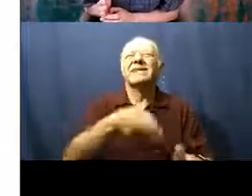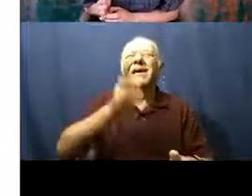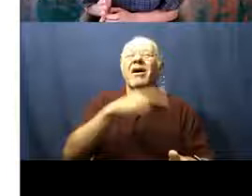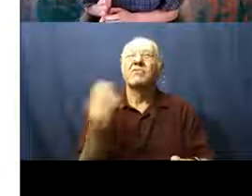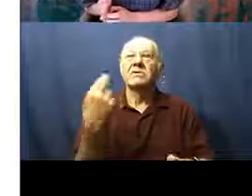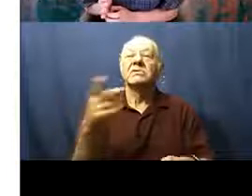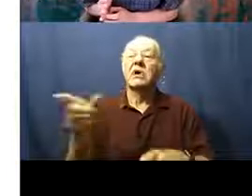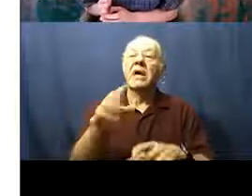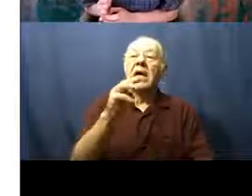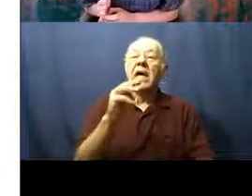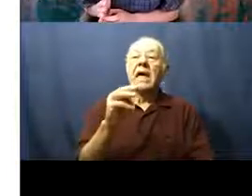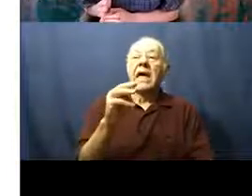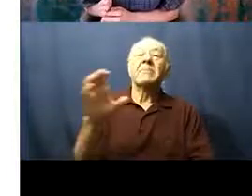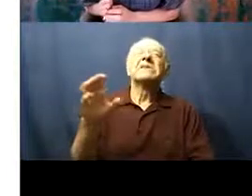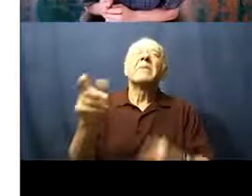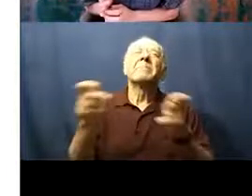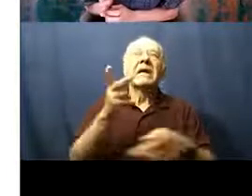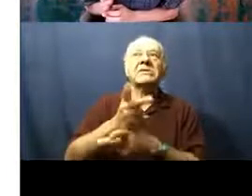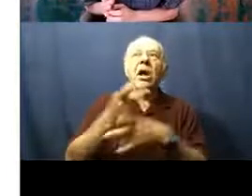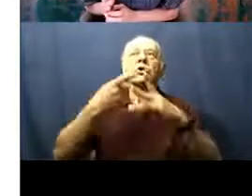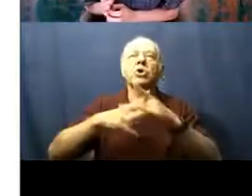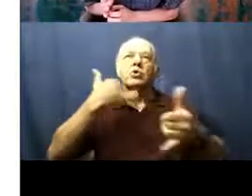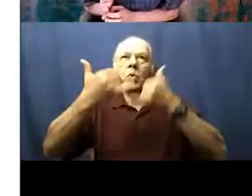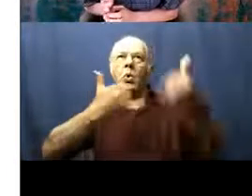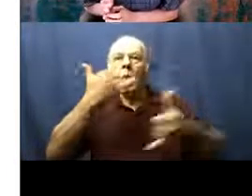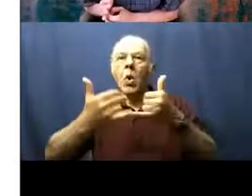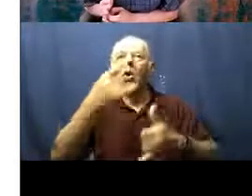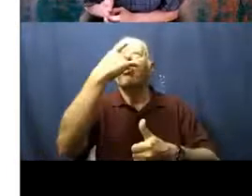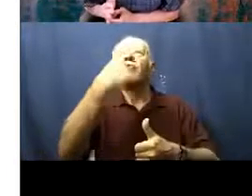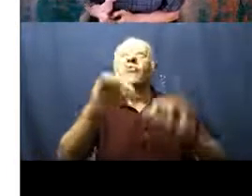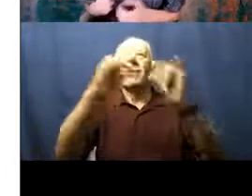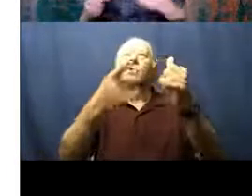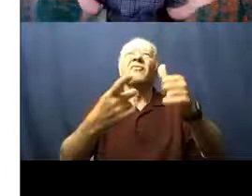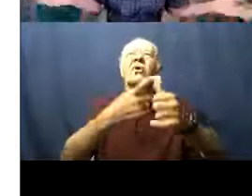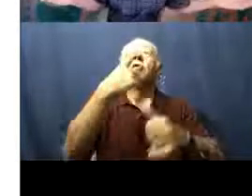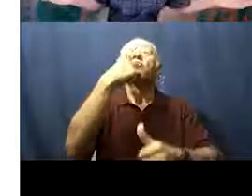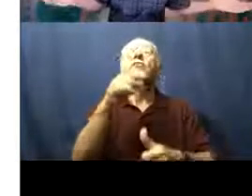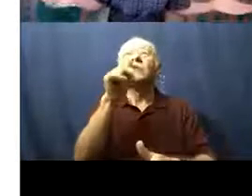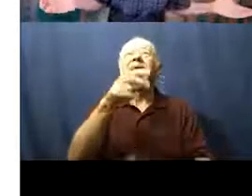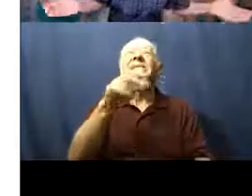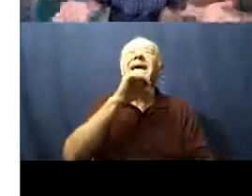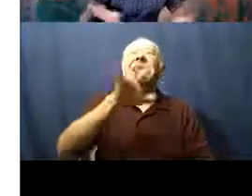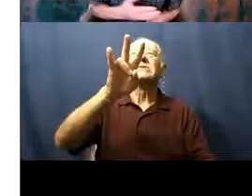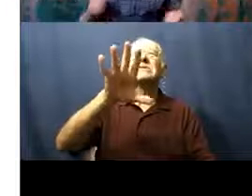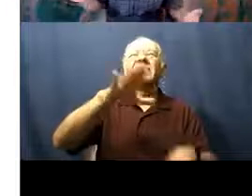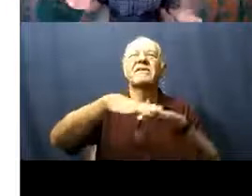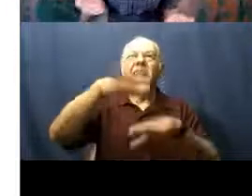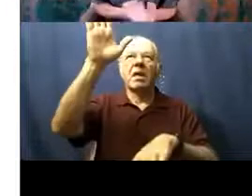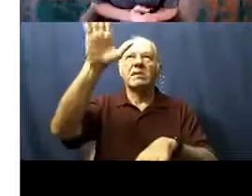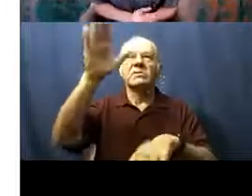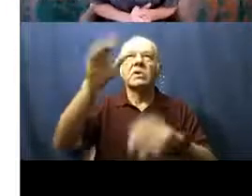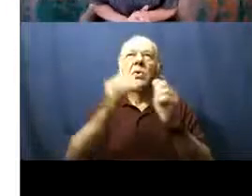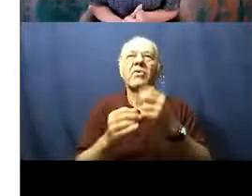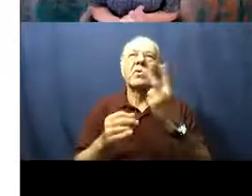care started making phone calls to our RED group first, and RED was age 75 plus with 2 or more